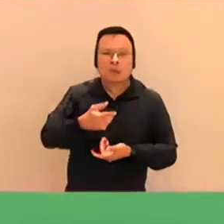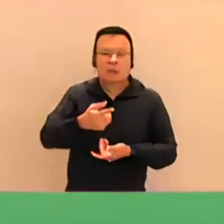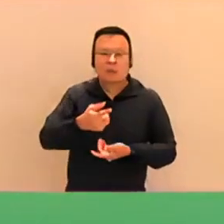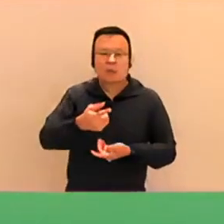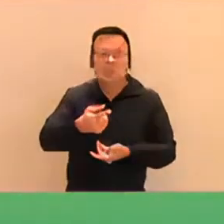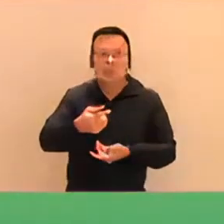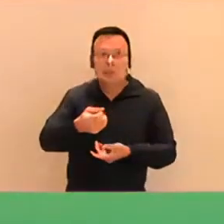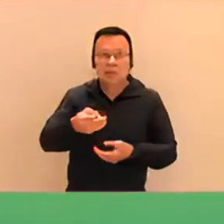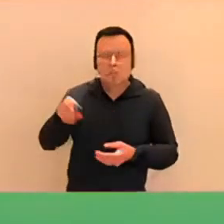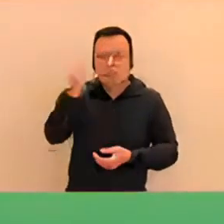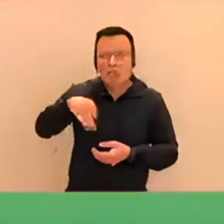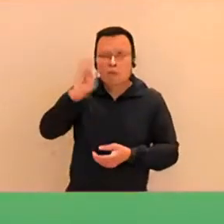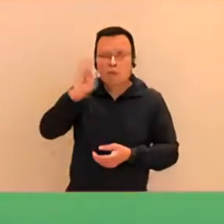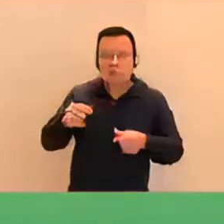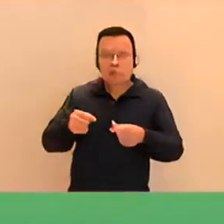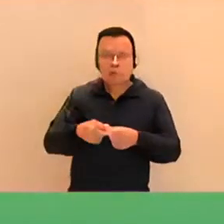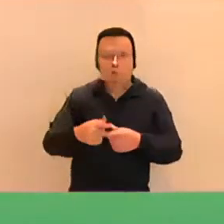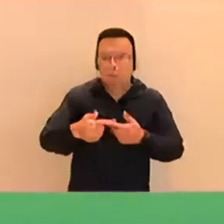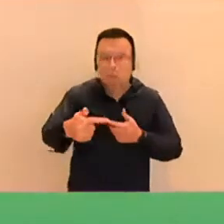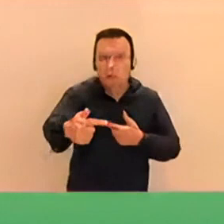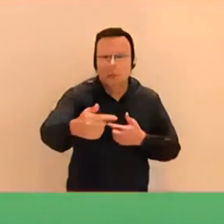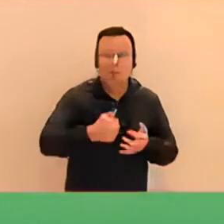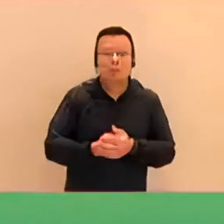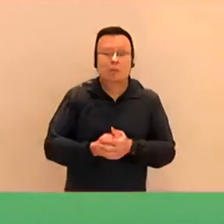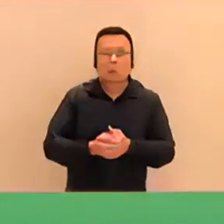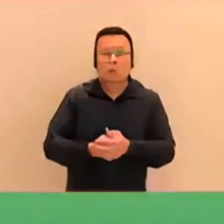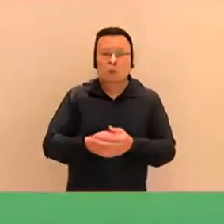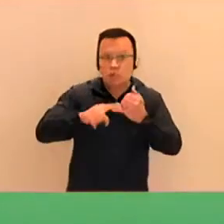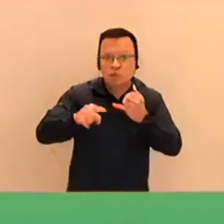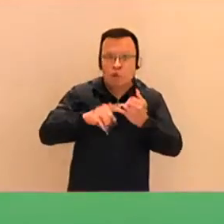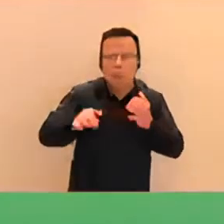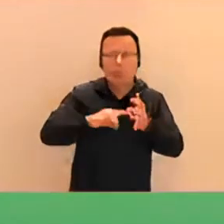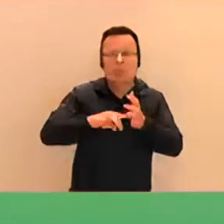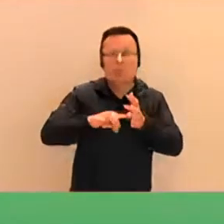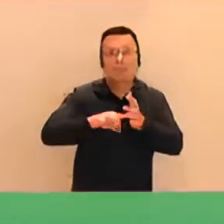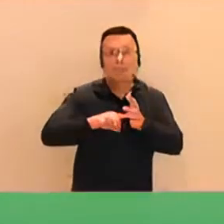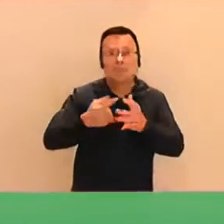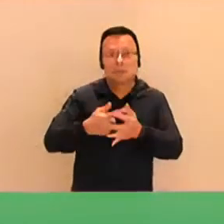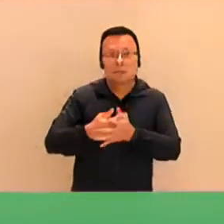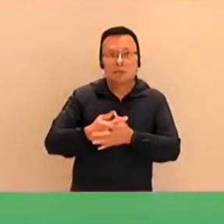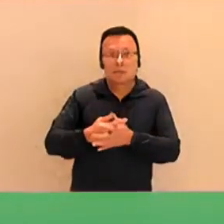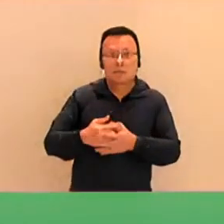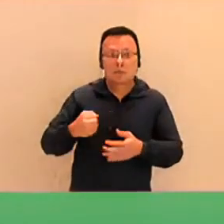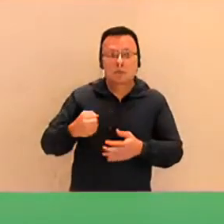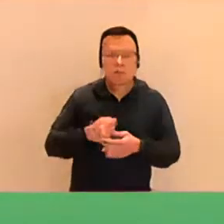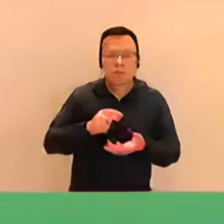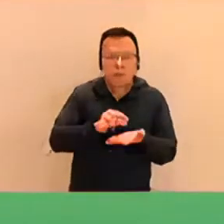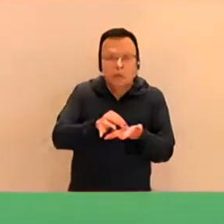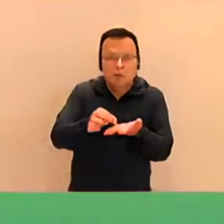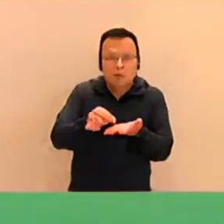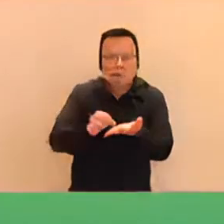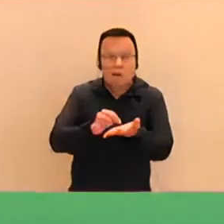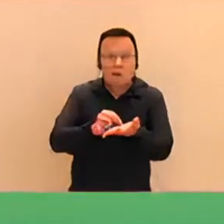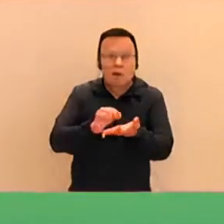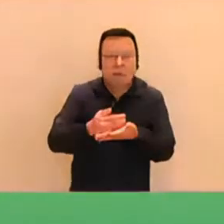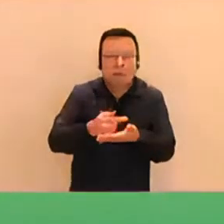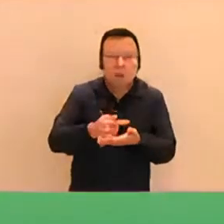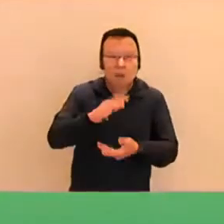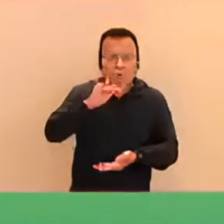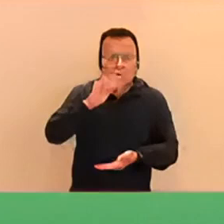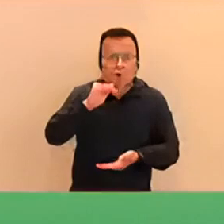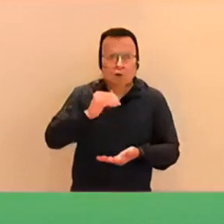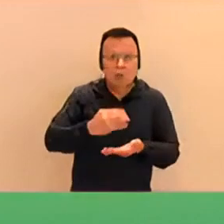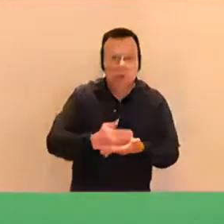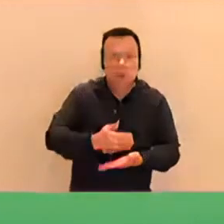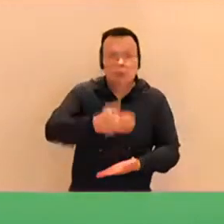center of the energy use, electricity use. But try to install photovoltaic in the buildings and try to use them directly. And also